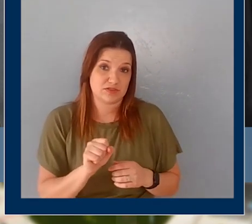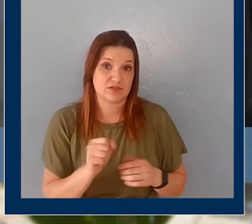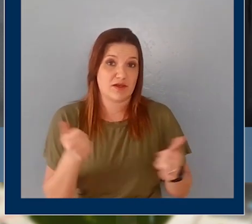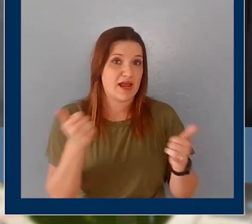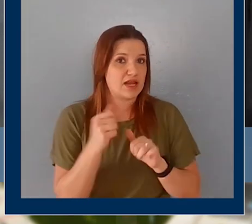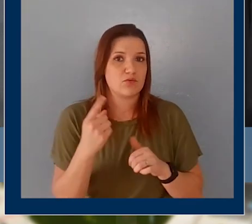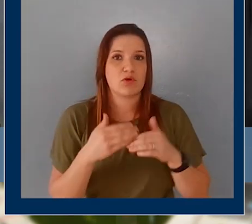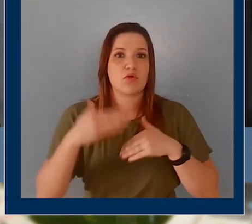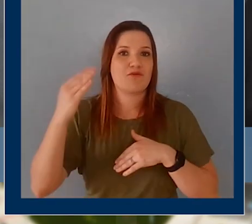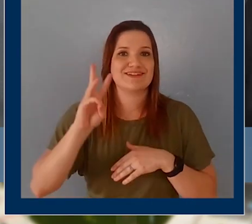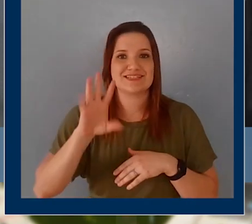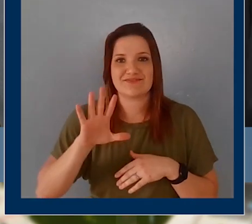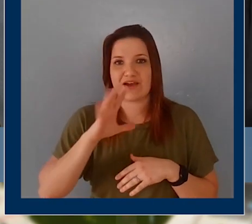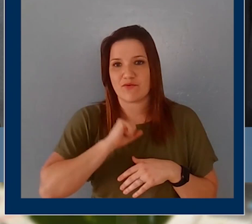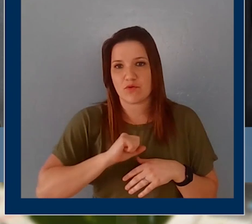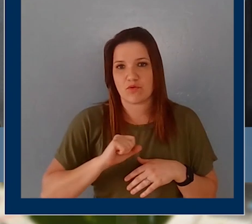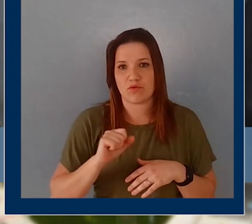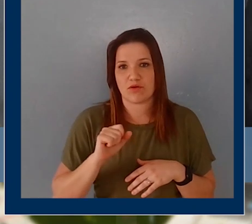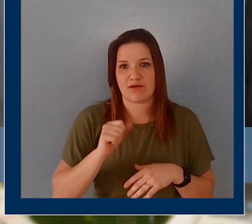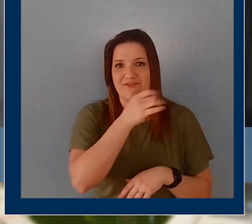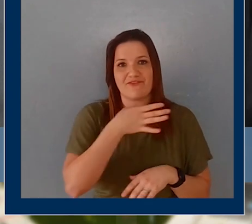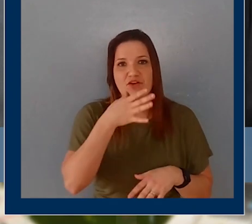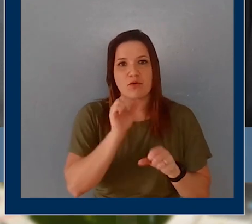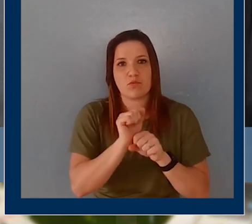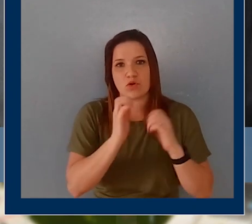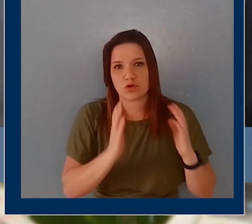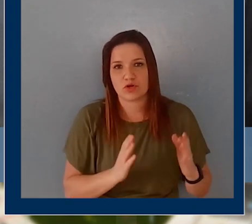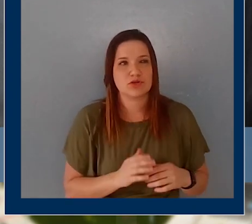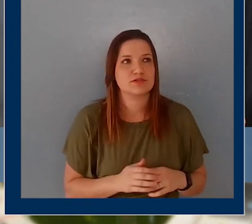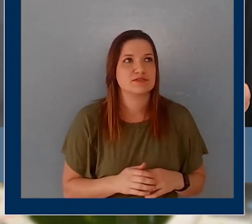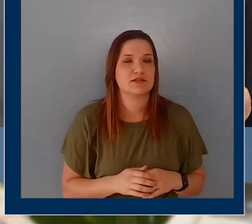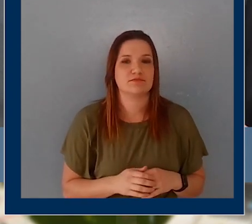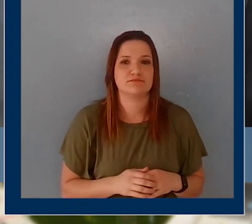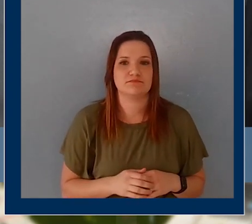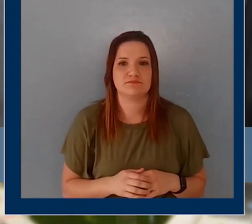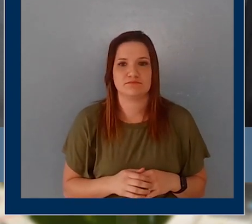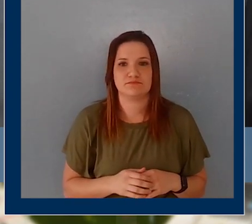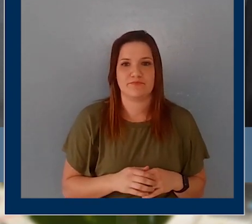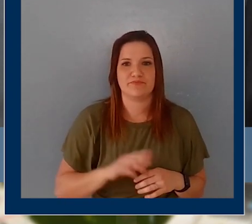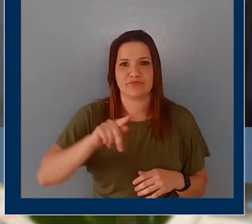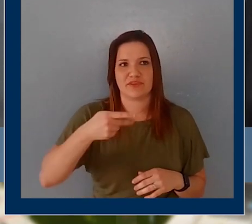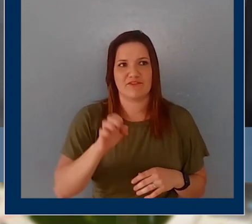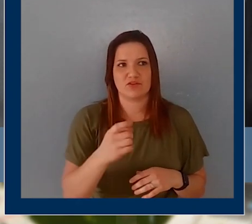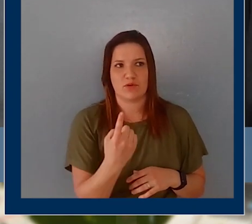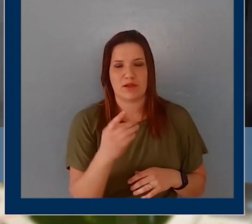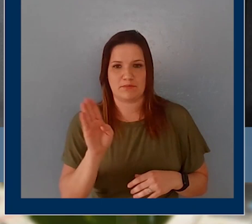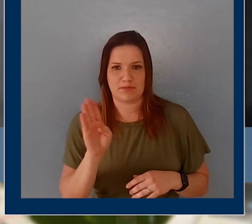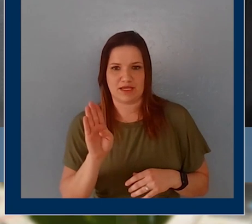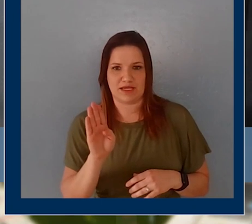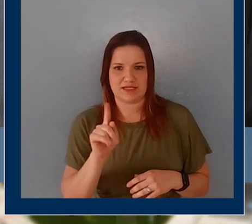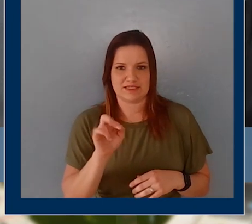over 65 years old, as well as farm workers, and actually phase 1B, tier